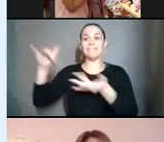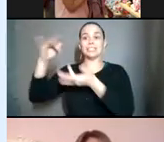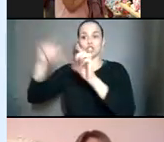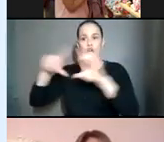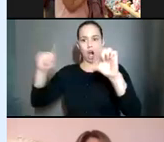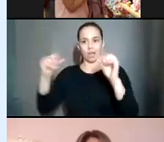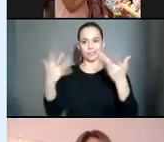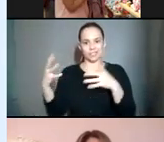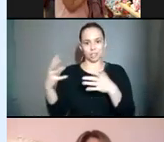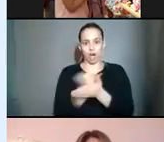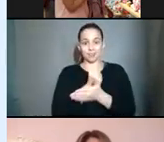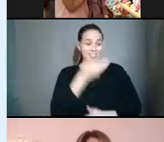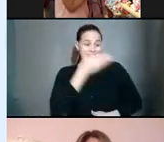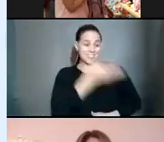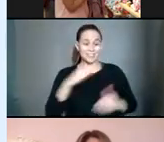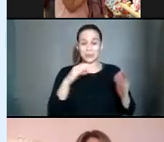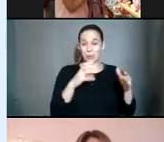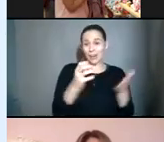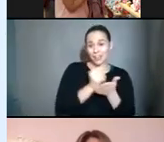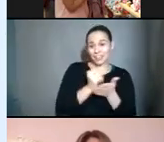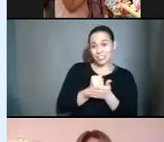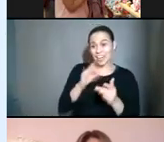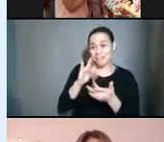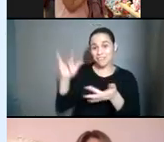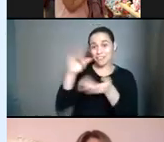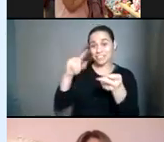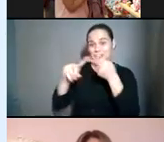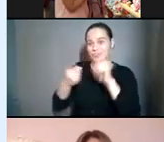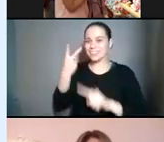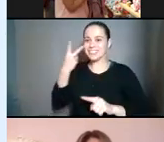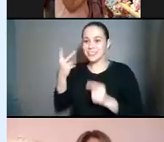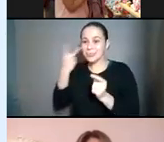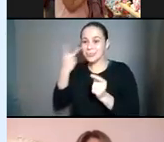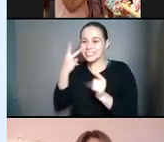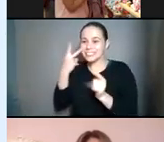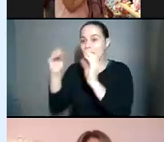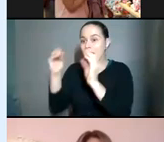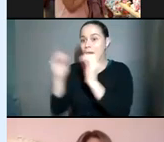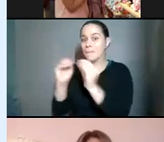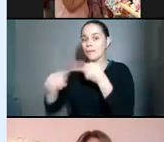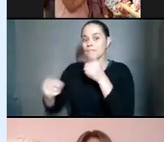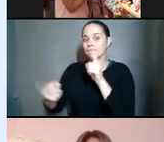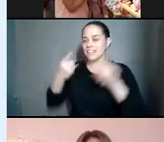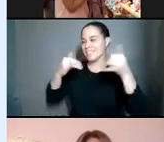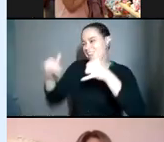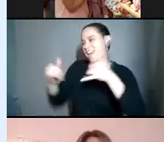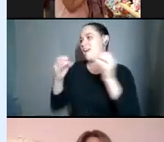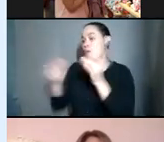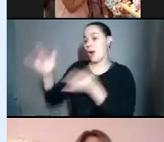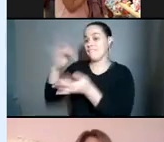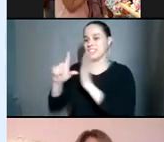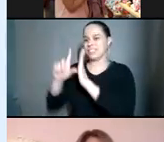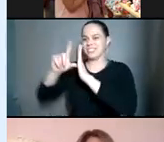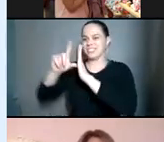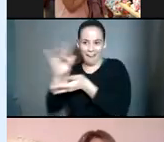your collection of adventure friends. You'll find even more friends as you play the adventures in the adventure park. If